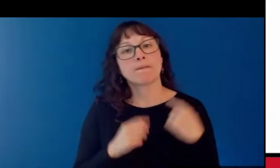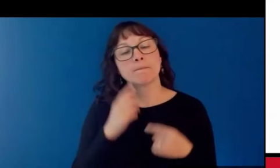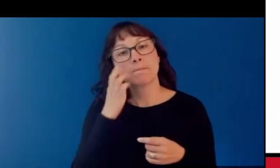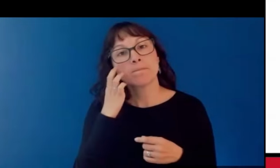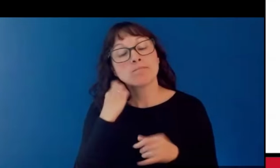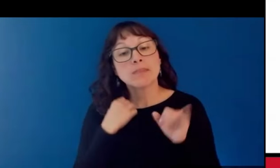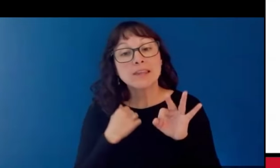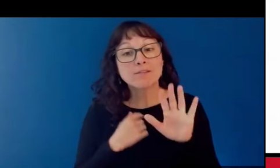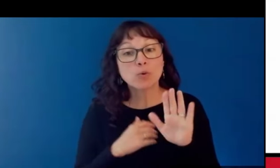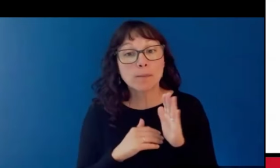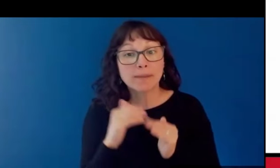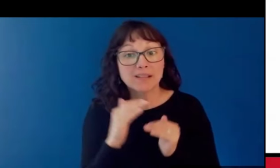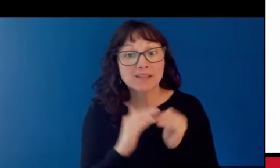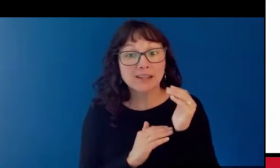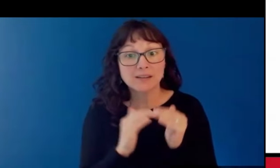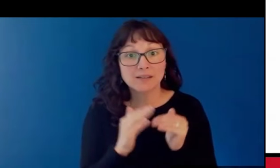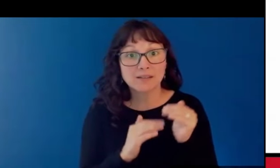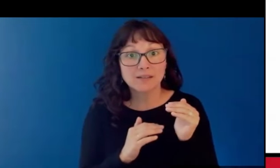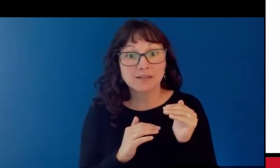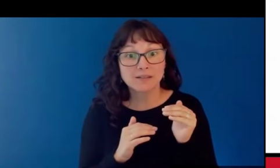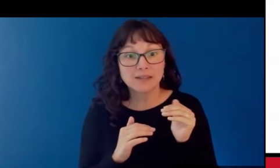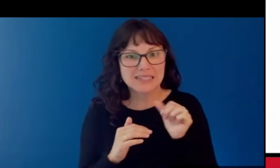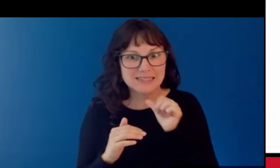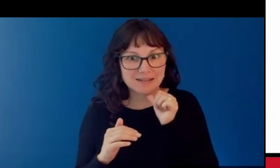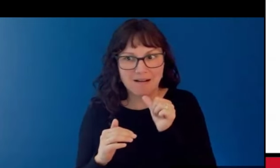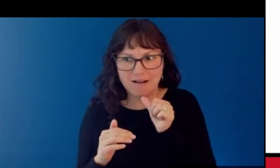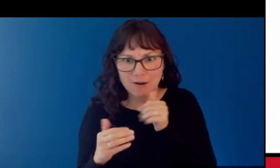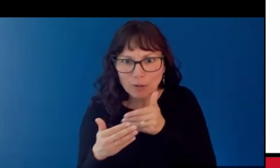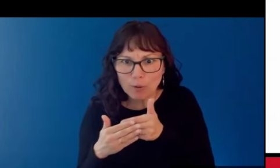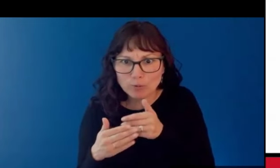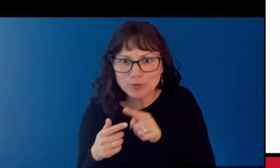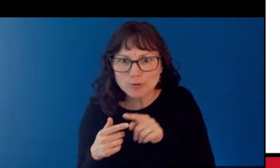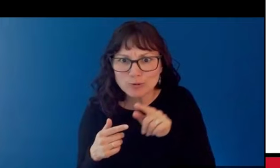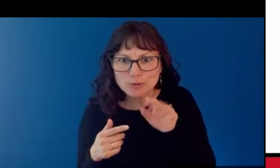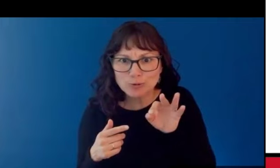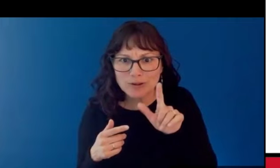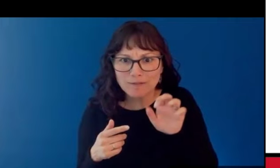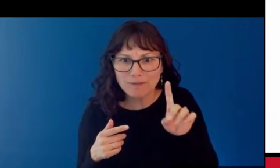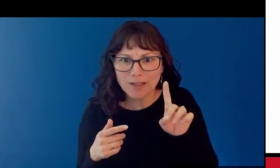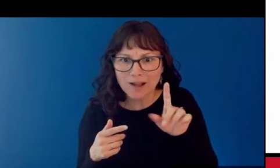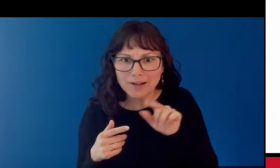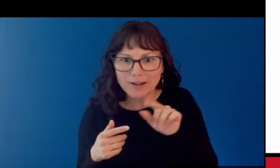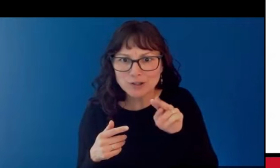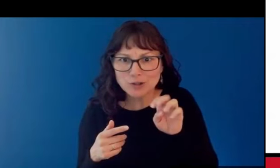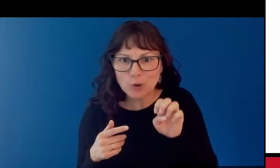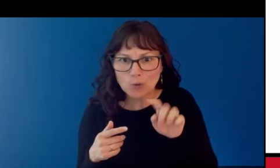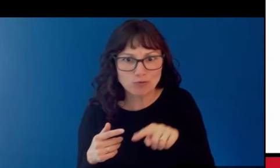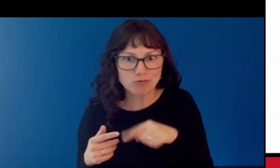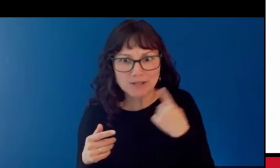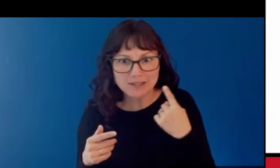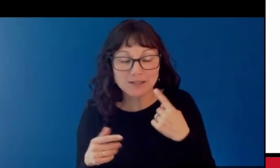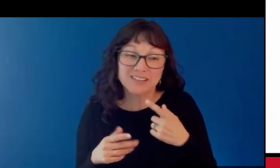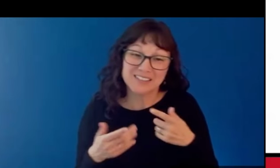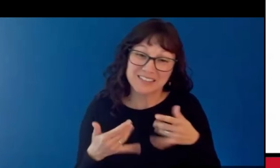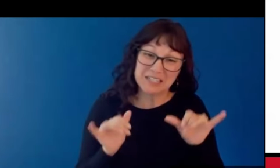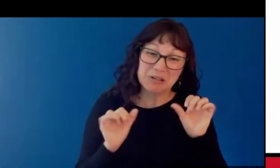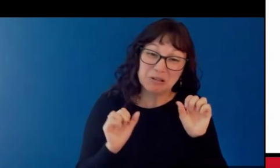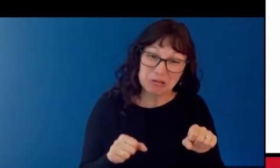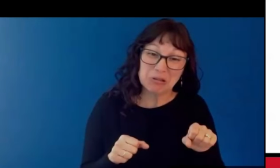Even if your building isn't in a flood zone, a high risk flood zone, you still might be at risk for flooding.